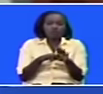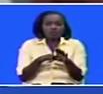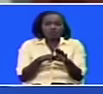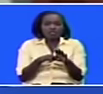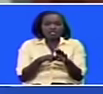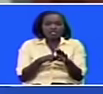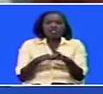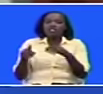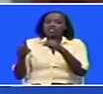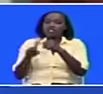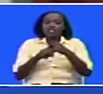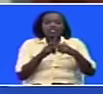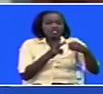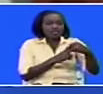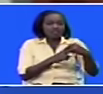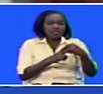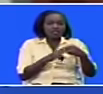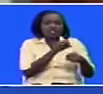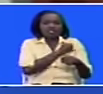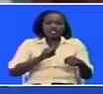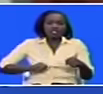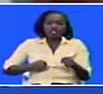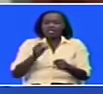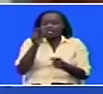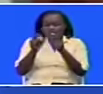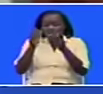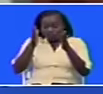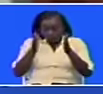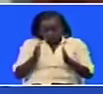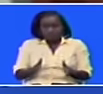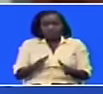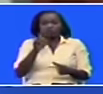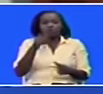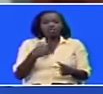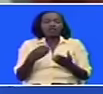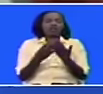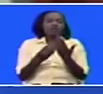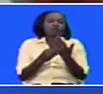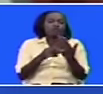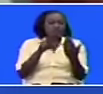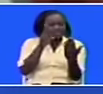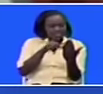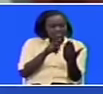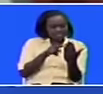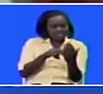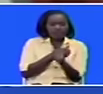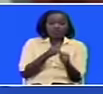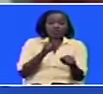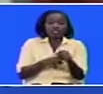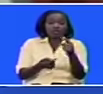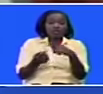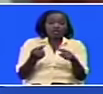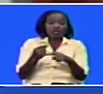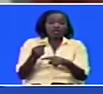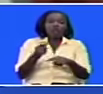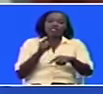have 67 senators and each has to have a copy of the report to read it and see, so that when they come in the afternoon session